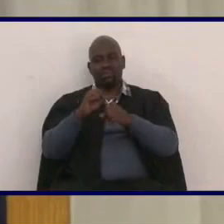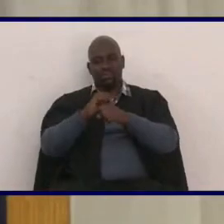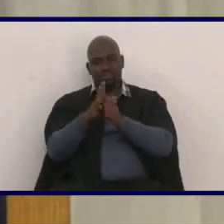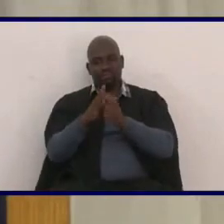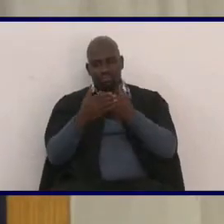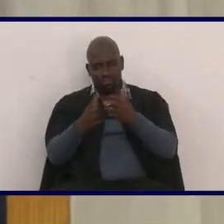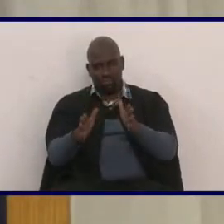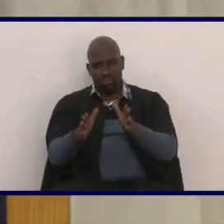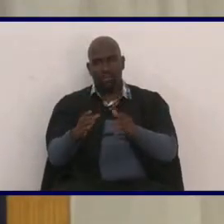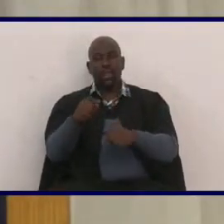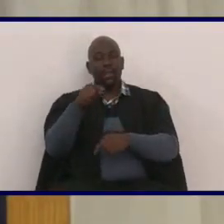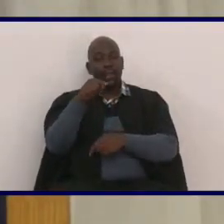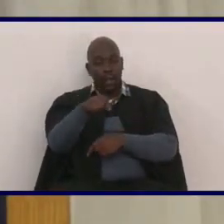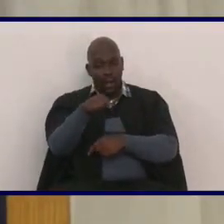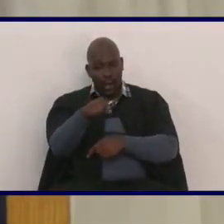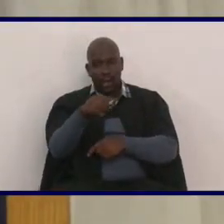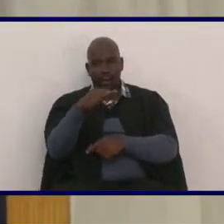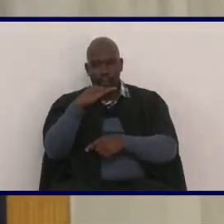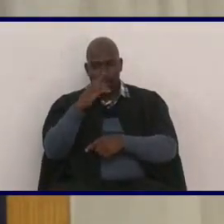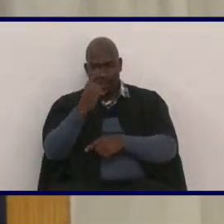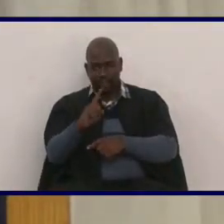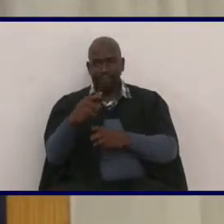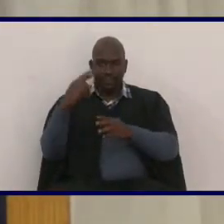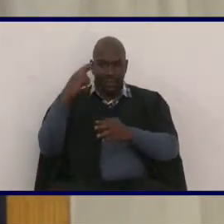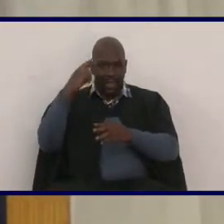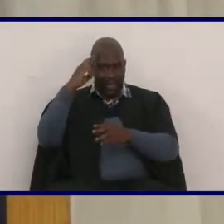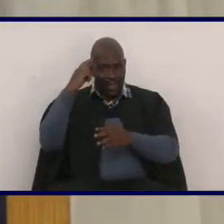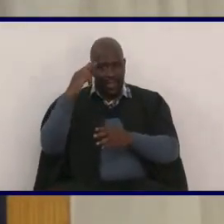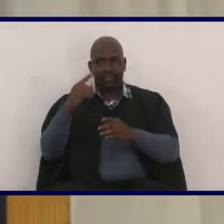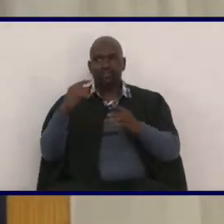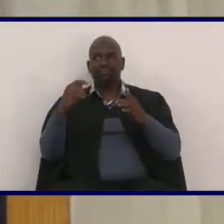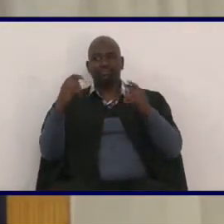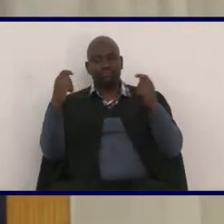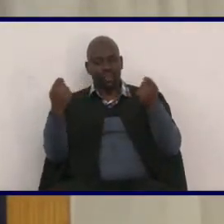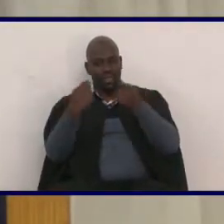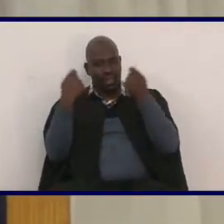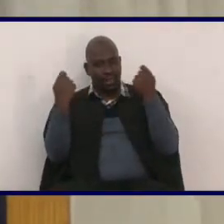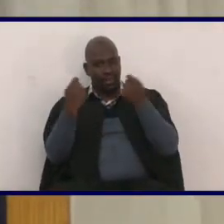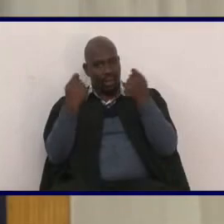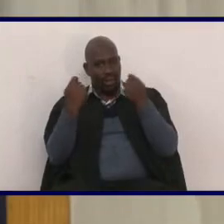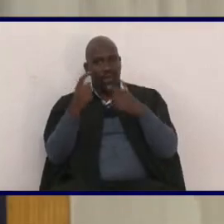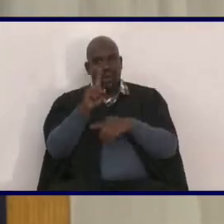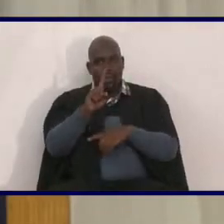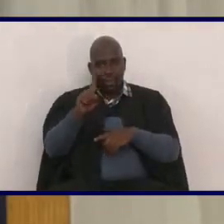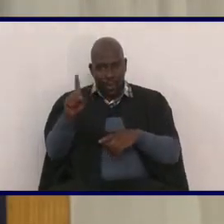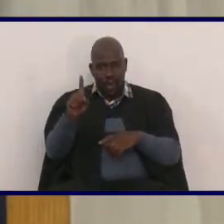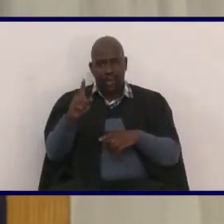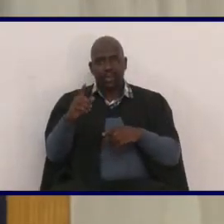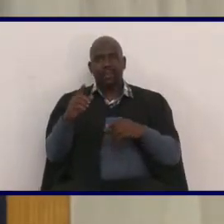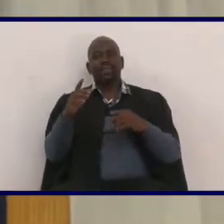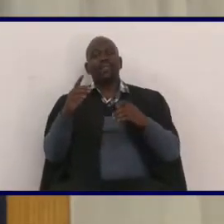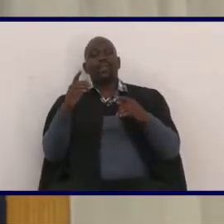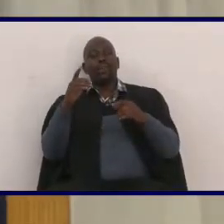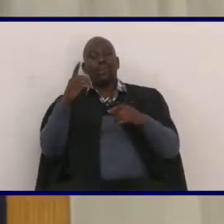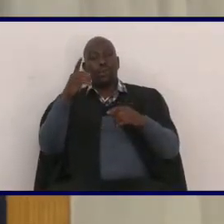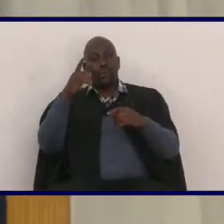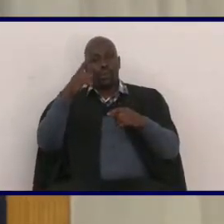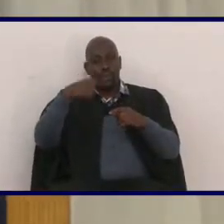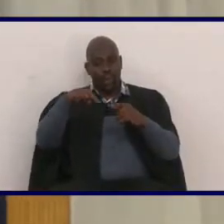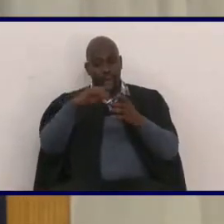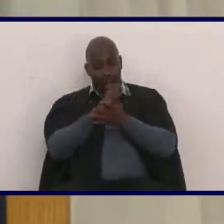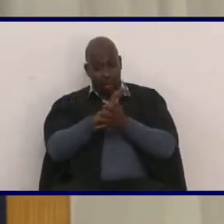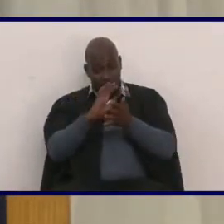This alone is reason to celebrate. However, as you will appreciate, we have to celebrate within